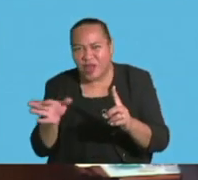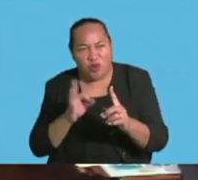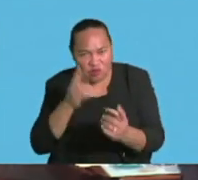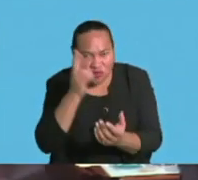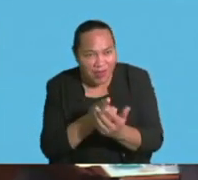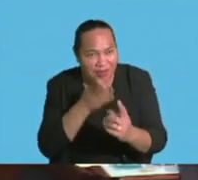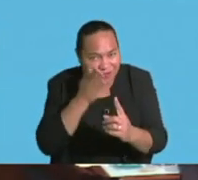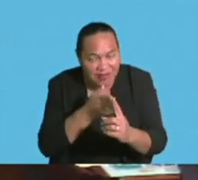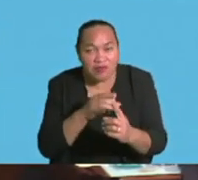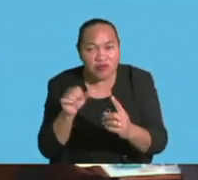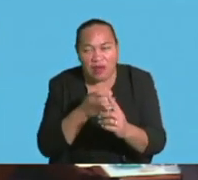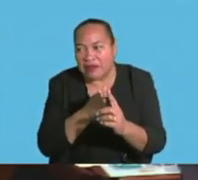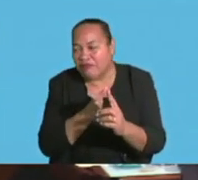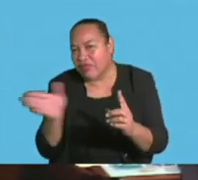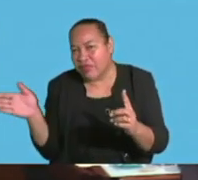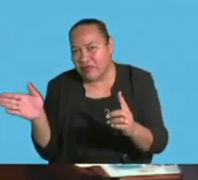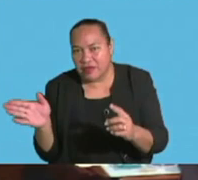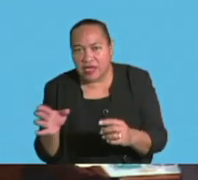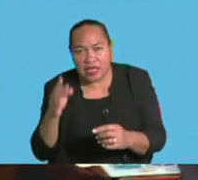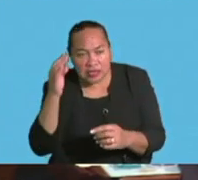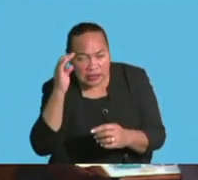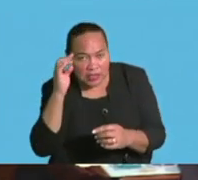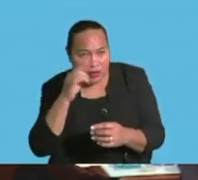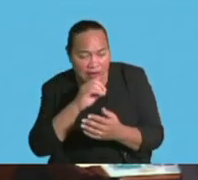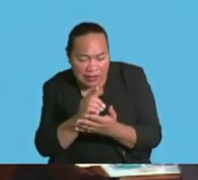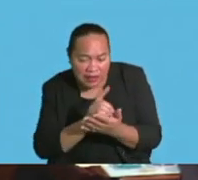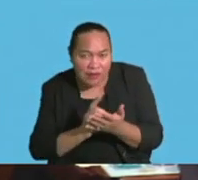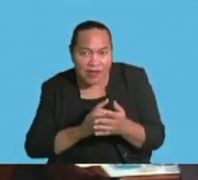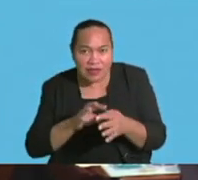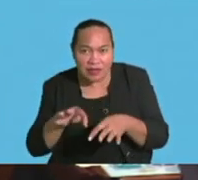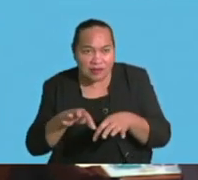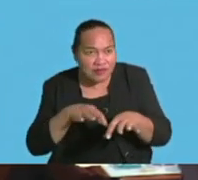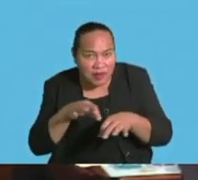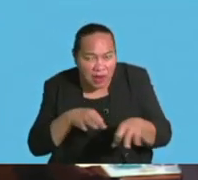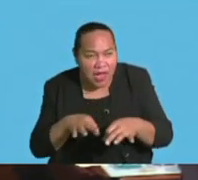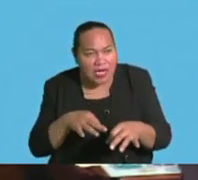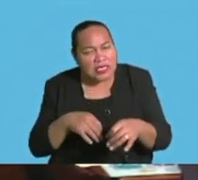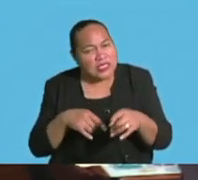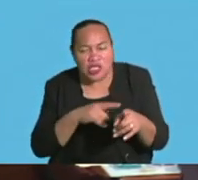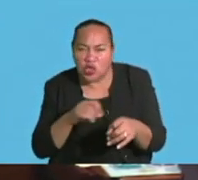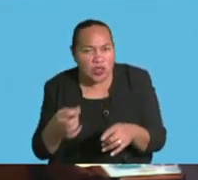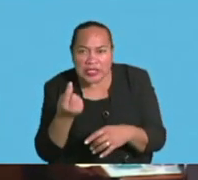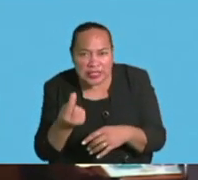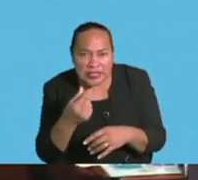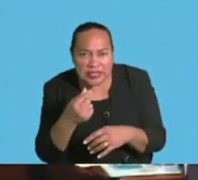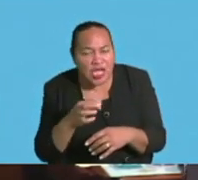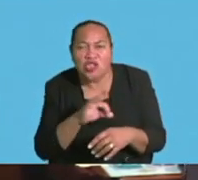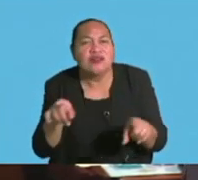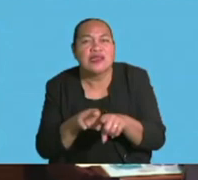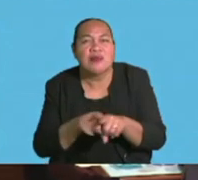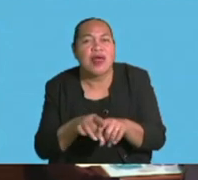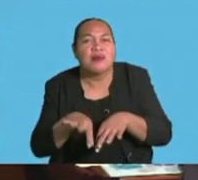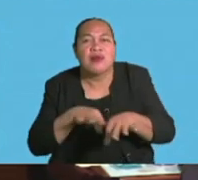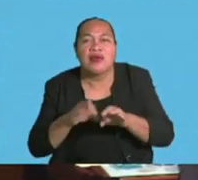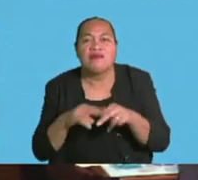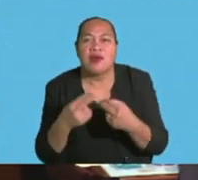life. Devising a budget for the nation is not as simple as planning the family budget. The